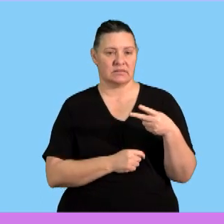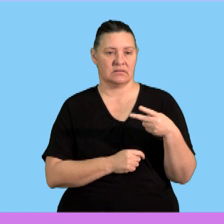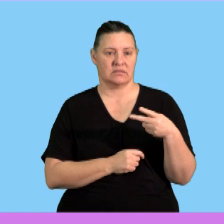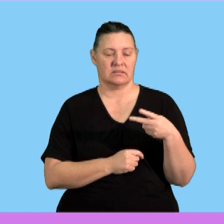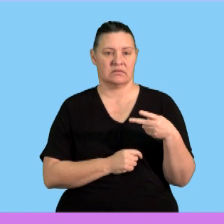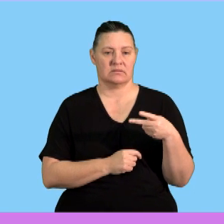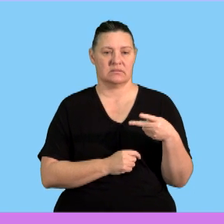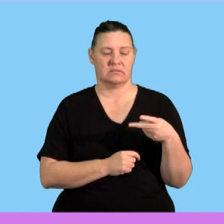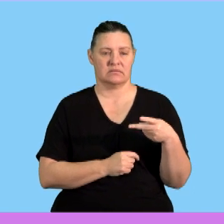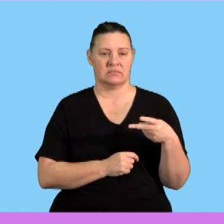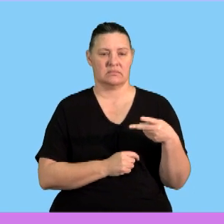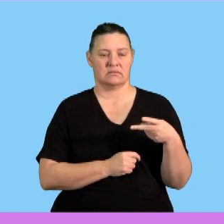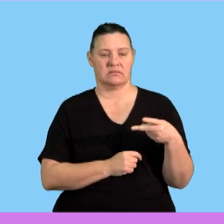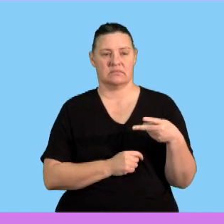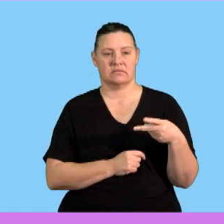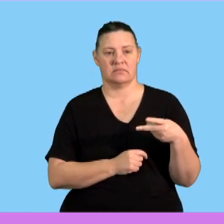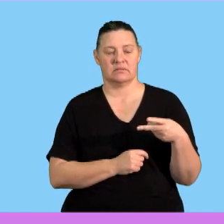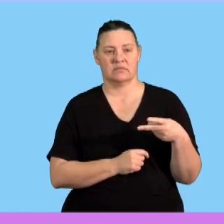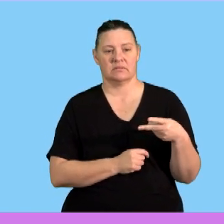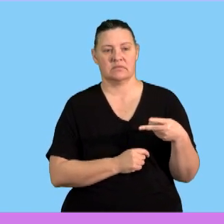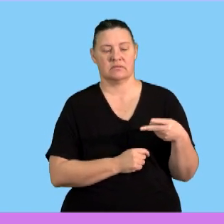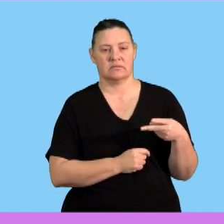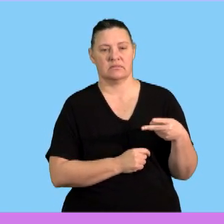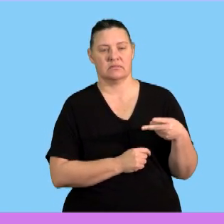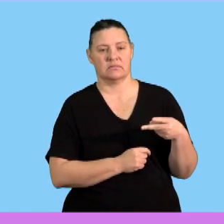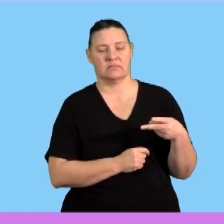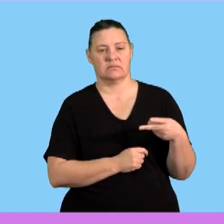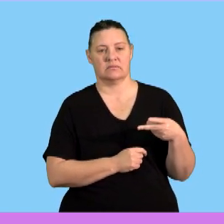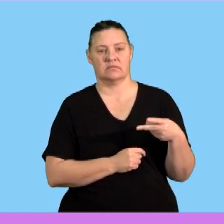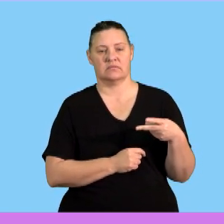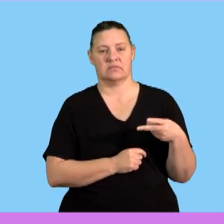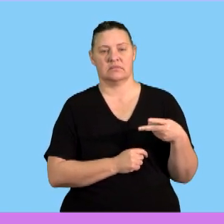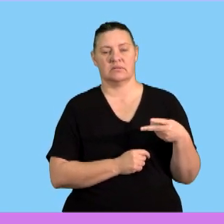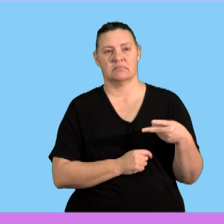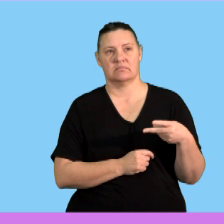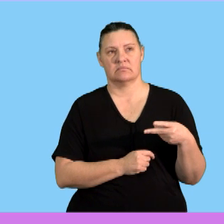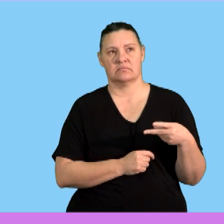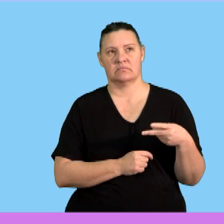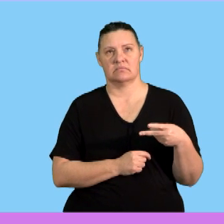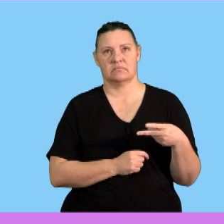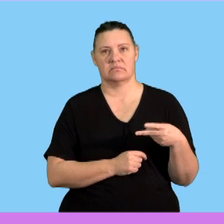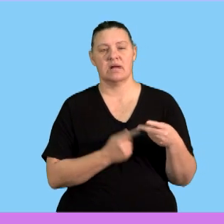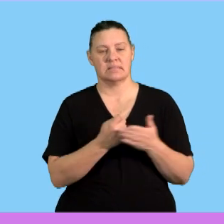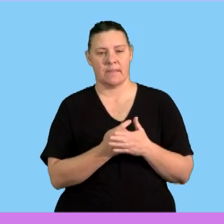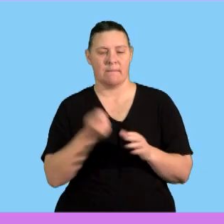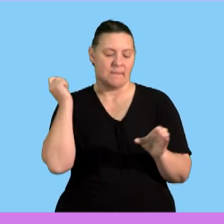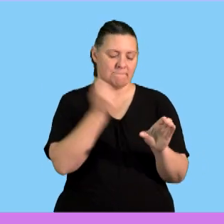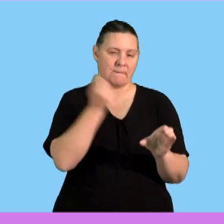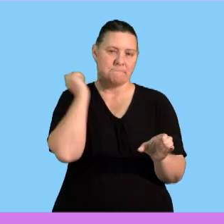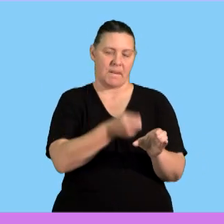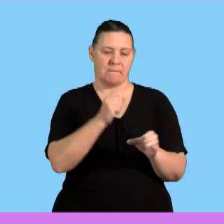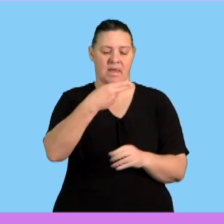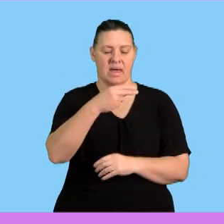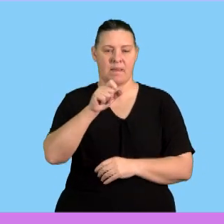list. Then, since we're going to assemble this item to make it tight, I'll also say, for example, a